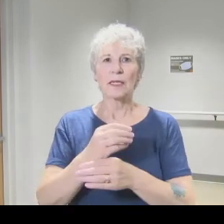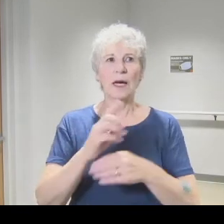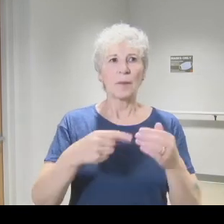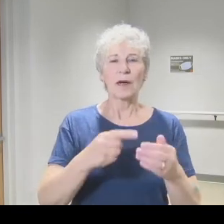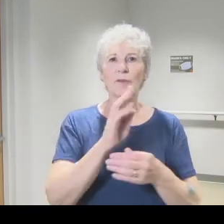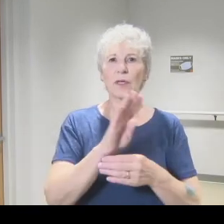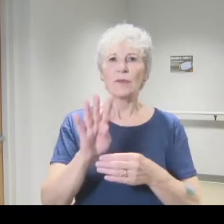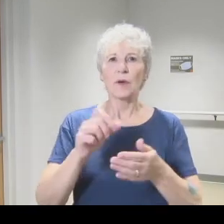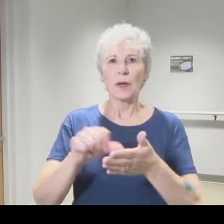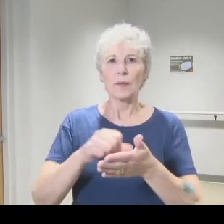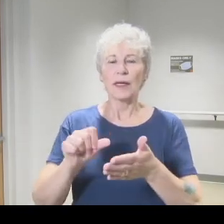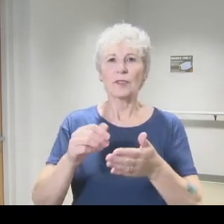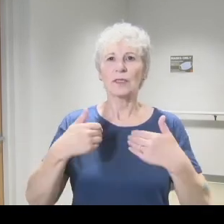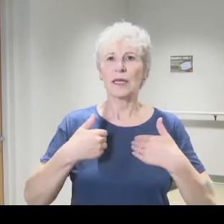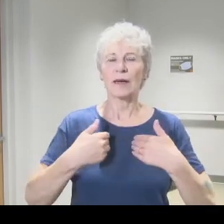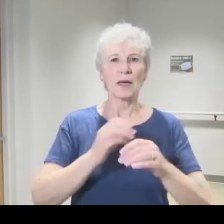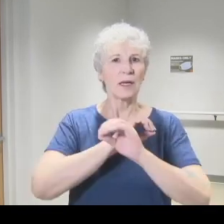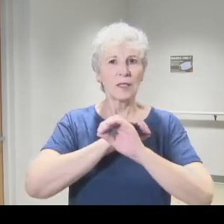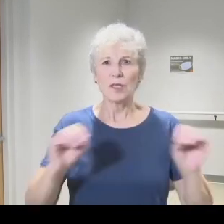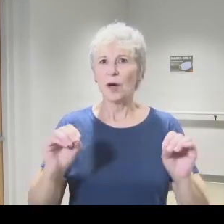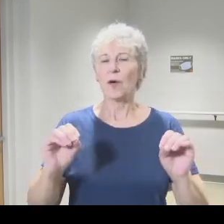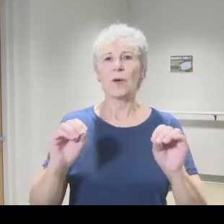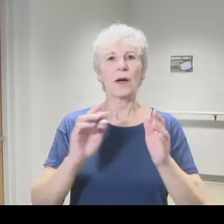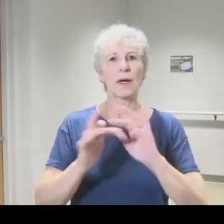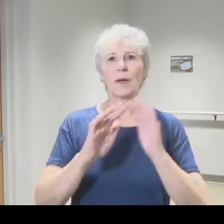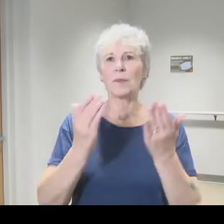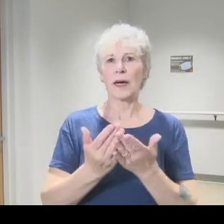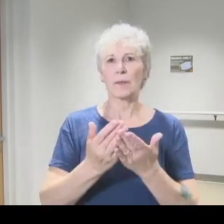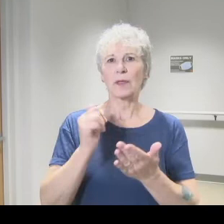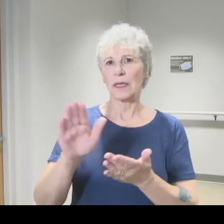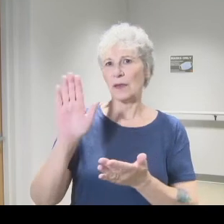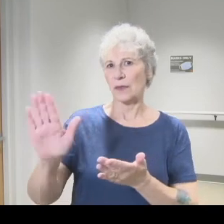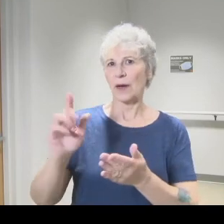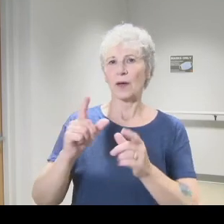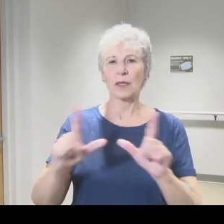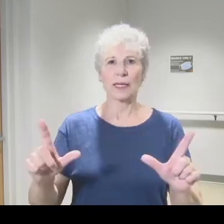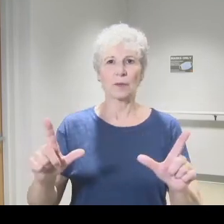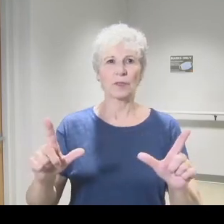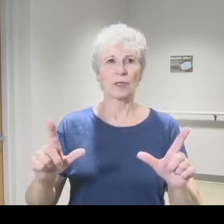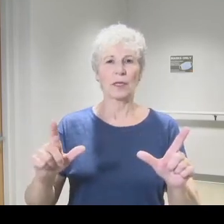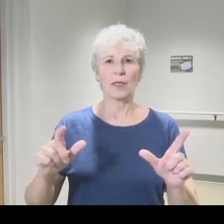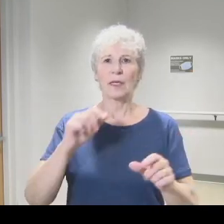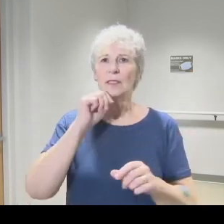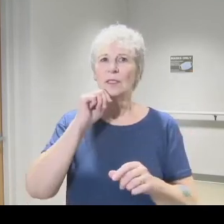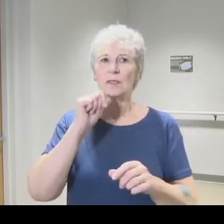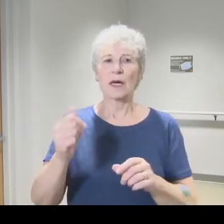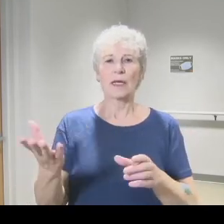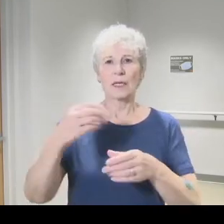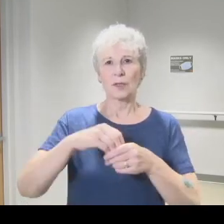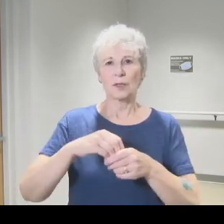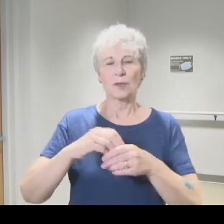here that have not a full translation of the Bible in their language. And this does not include least reach groups who might